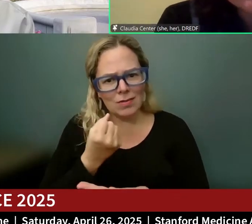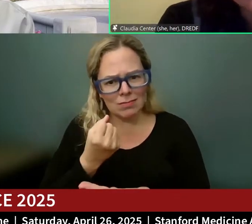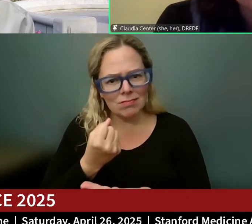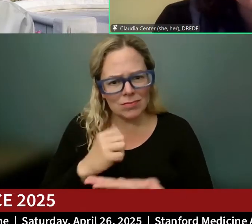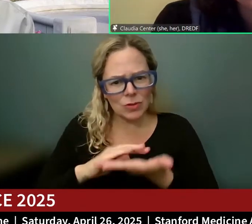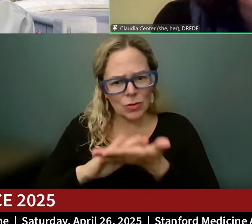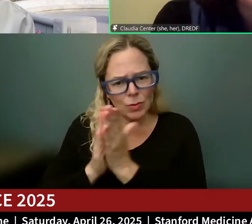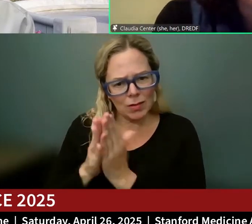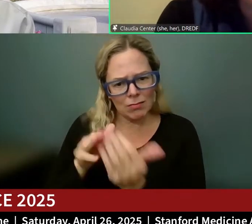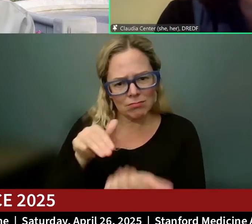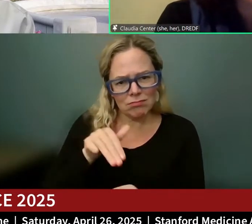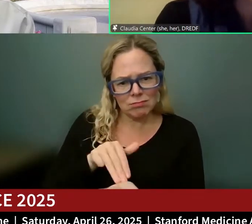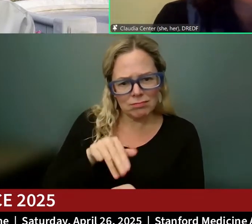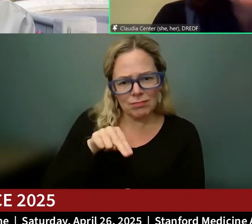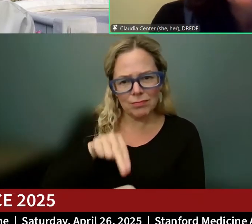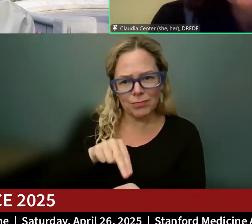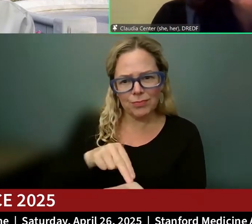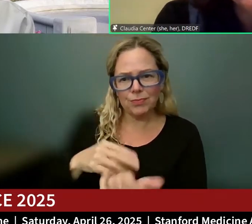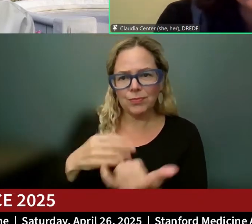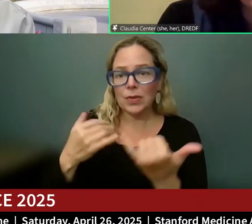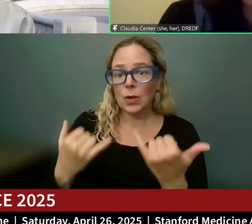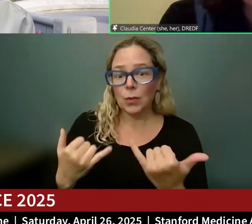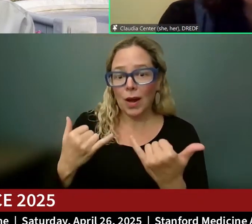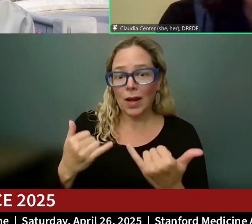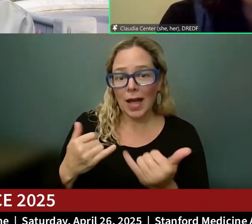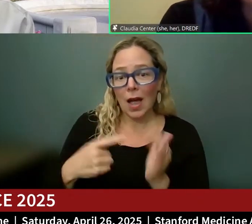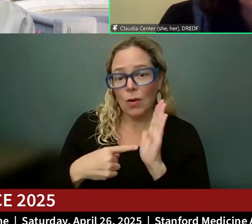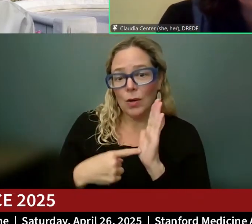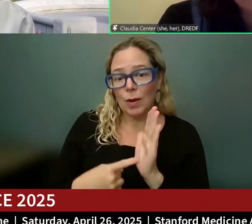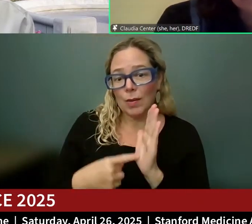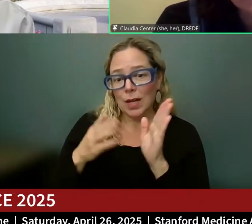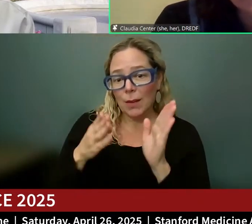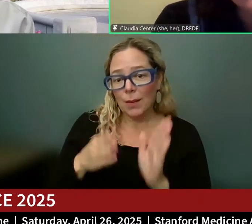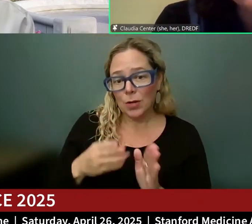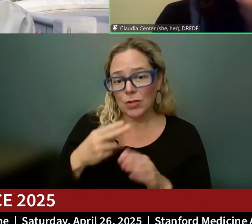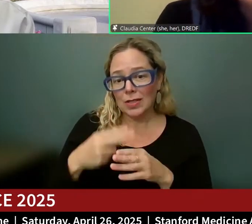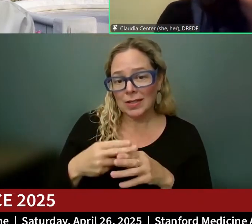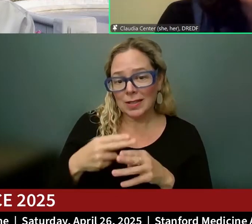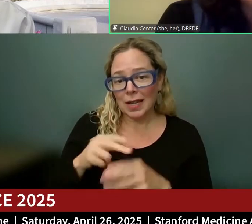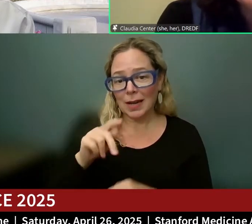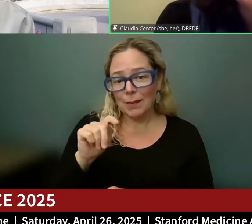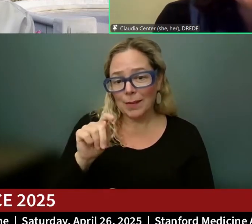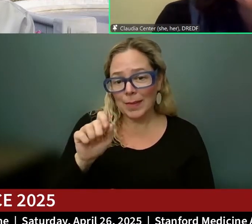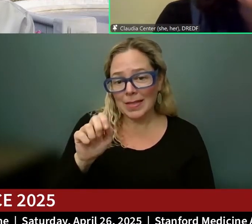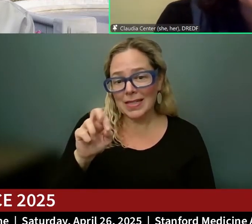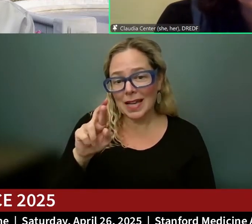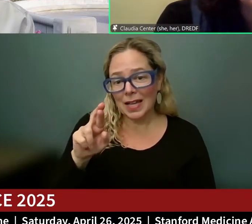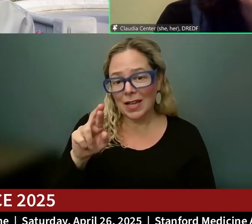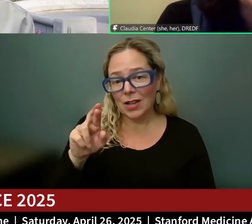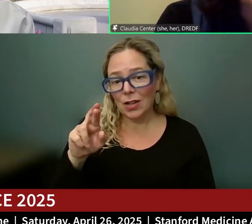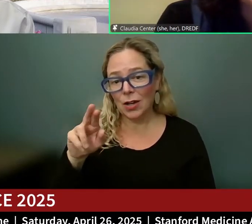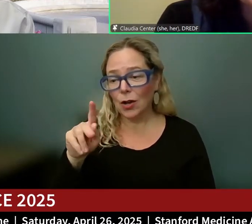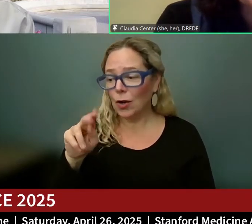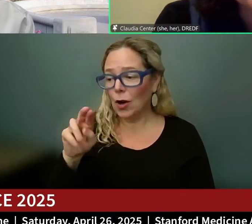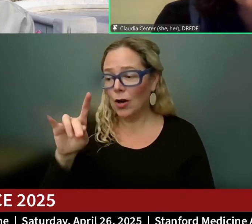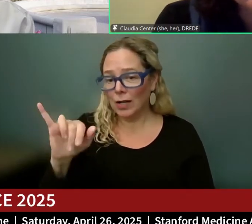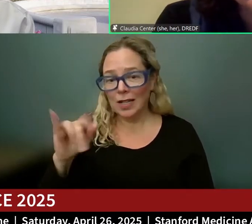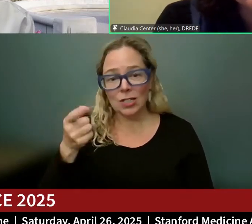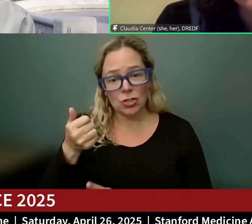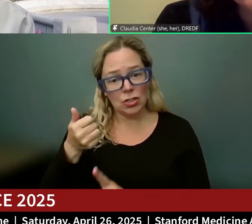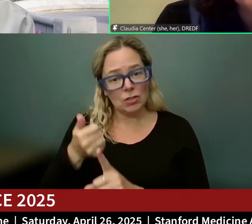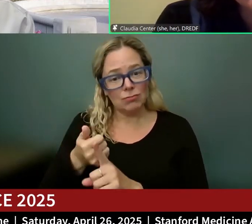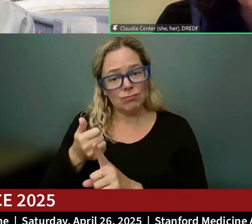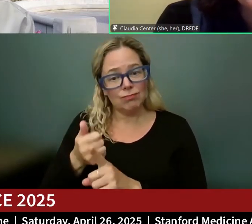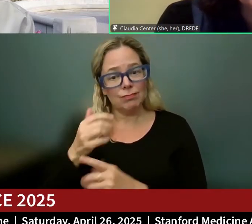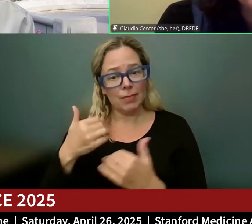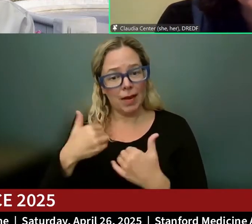we represent someone named Taylor Carty who has cerebral palsy and uses a wheelchair. She has a pretty good motor